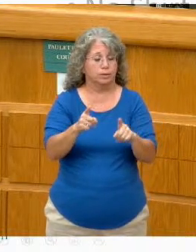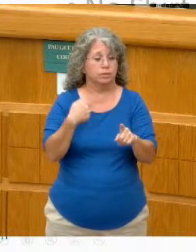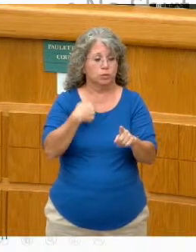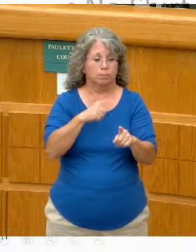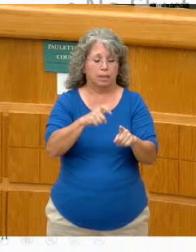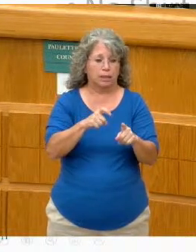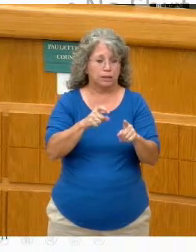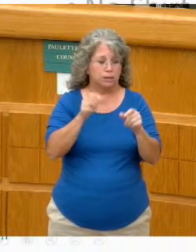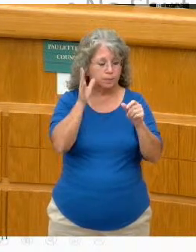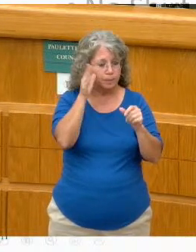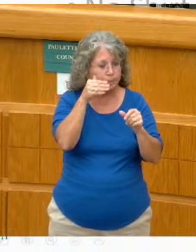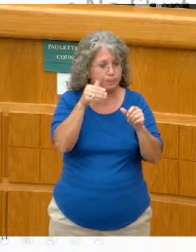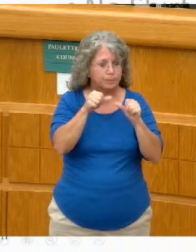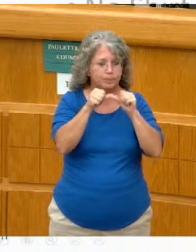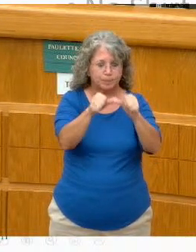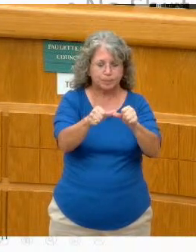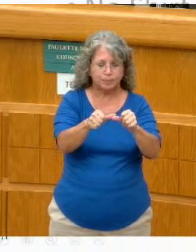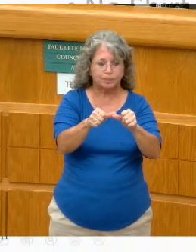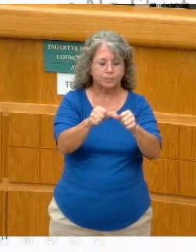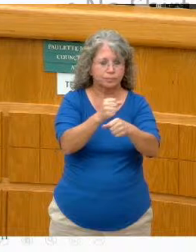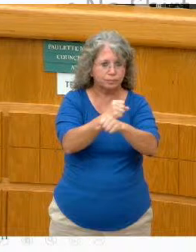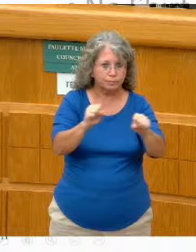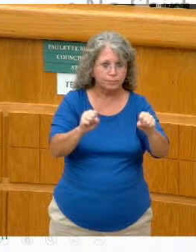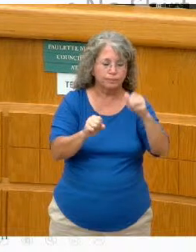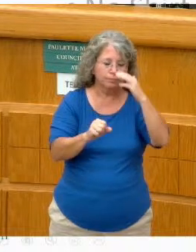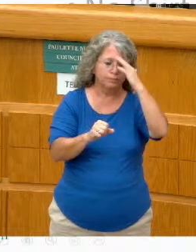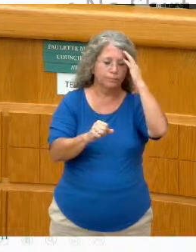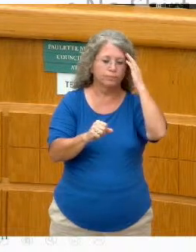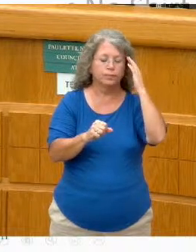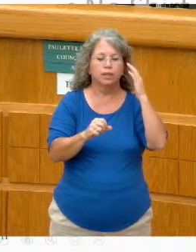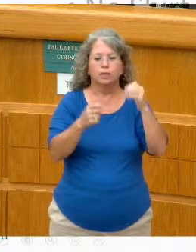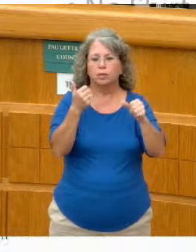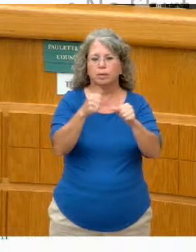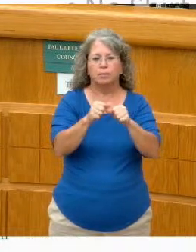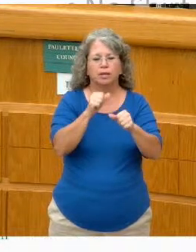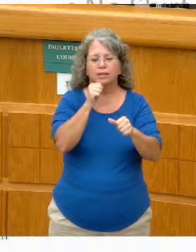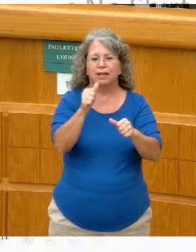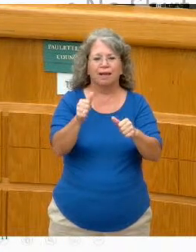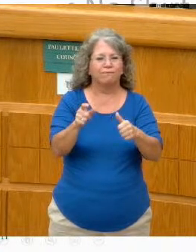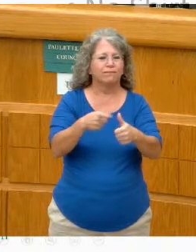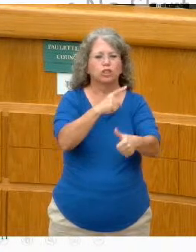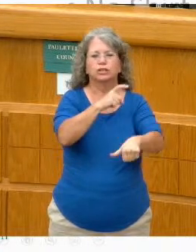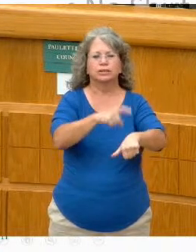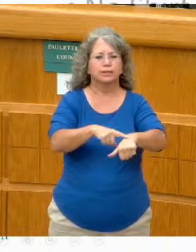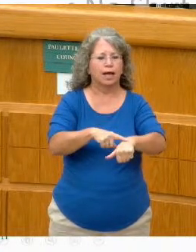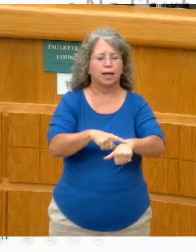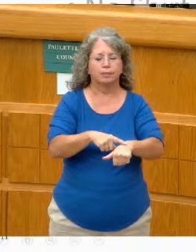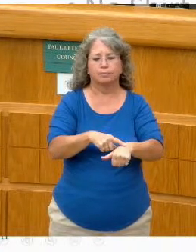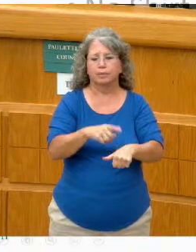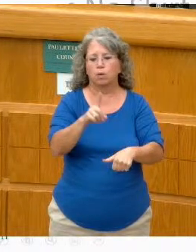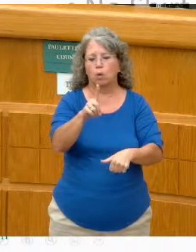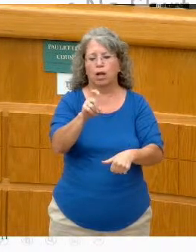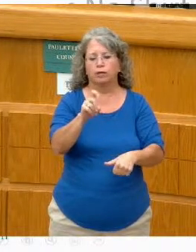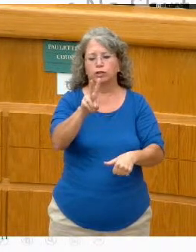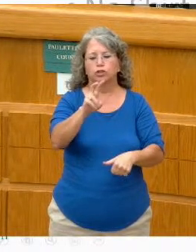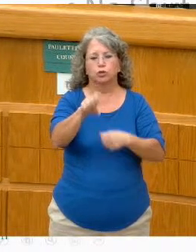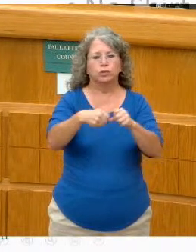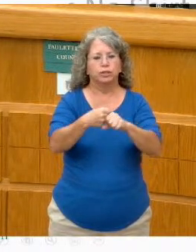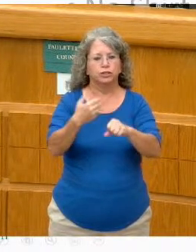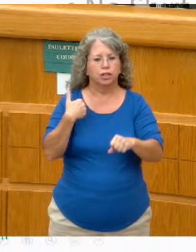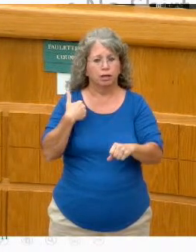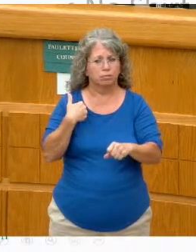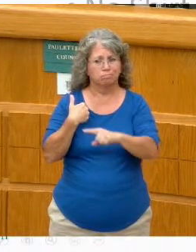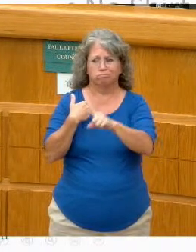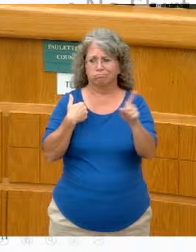this isn't the first time in history we've been asked to wear masks. 102 years ago, which none of us remembers, there